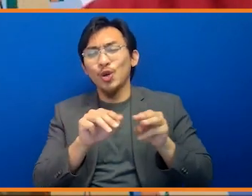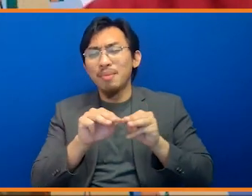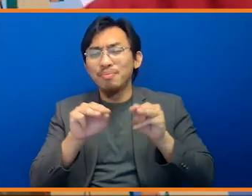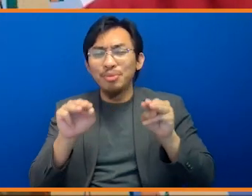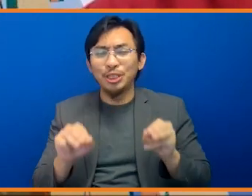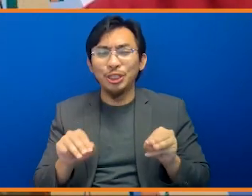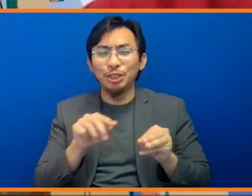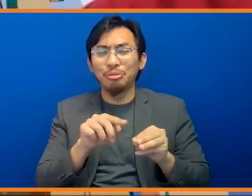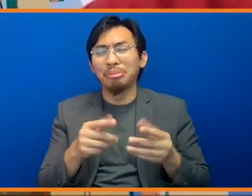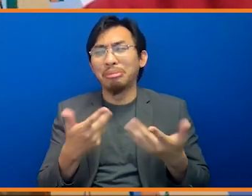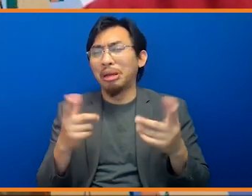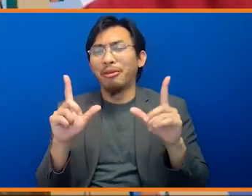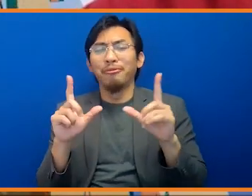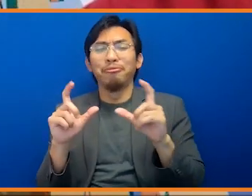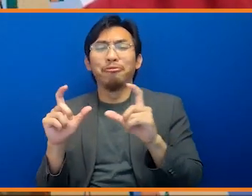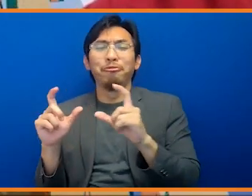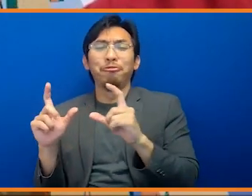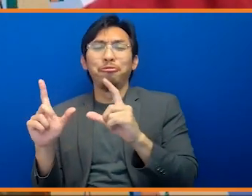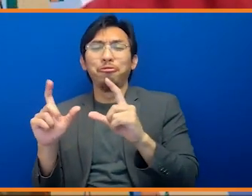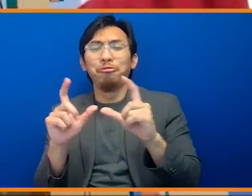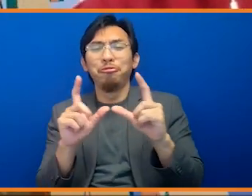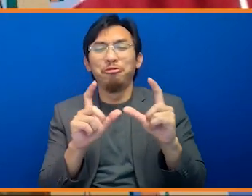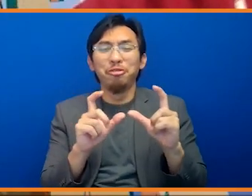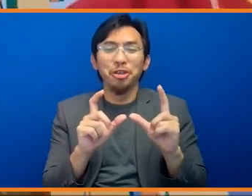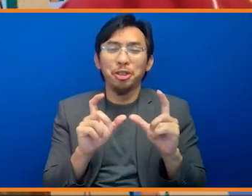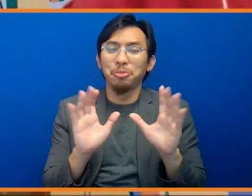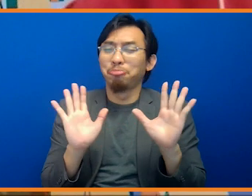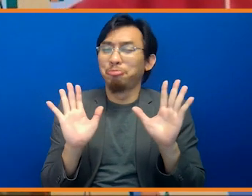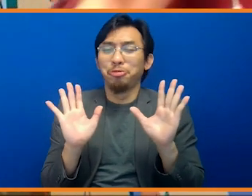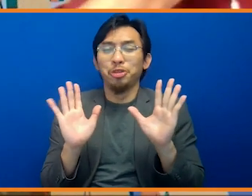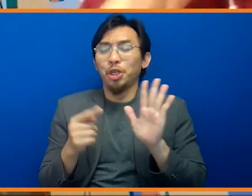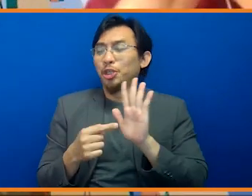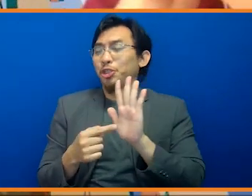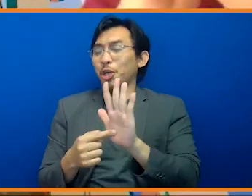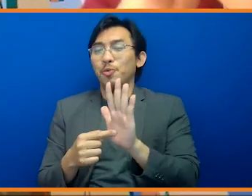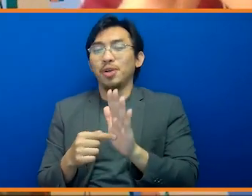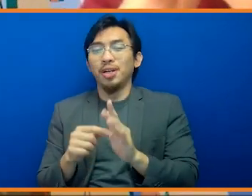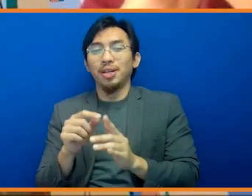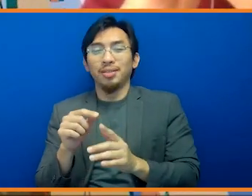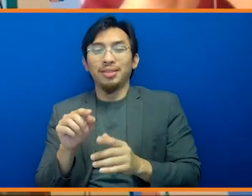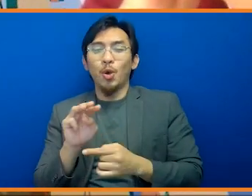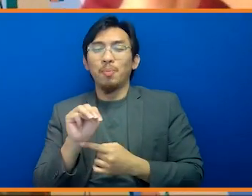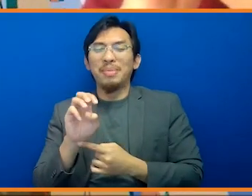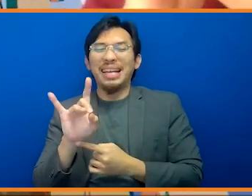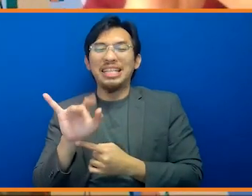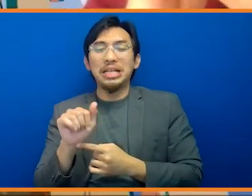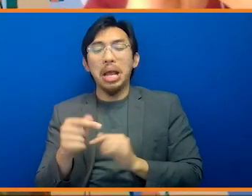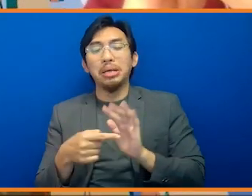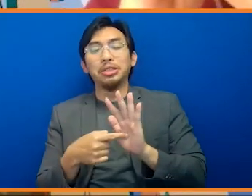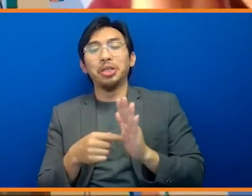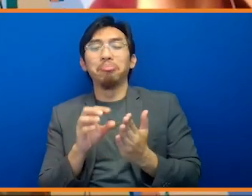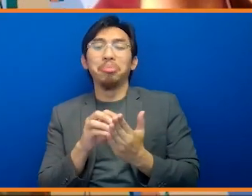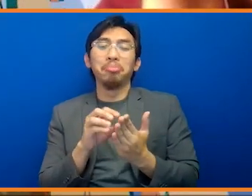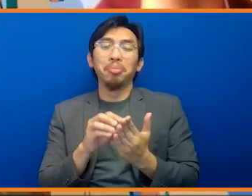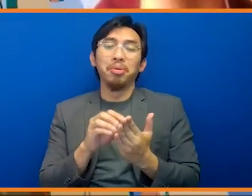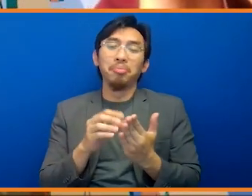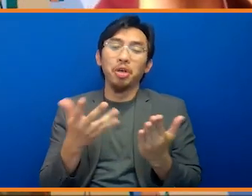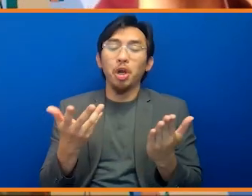just for the sake of taking pictures or just for the sake of showing on social media or like